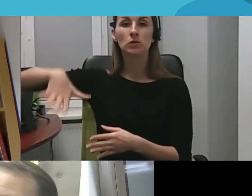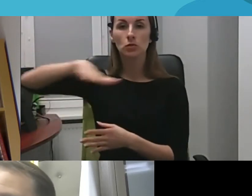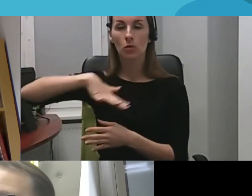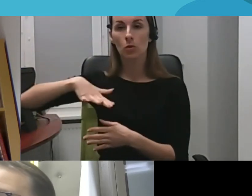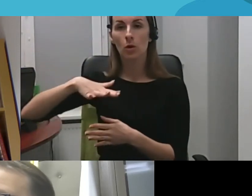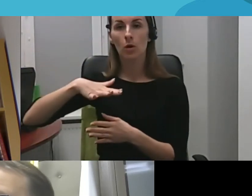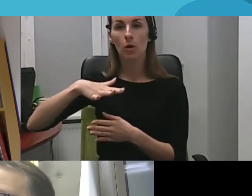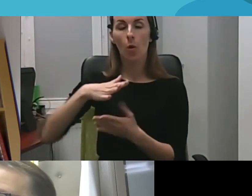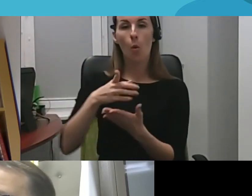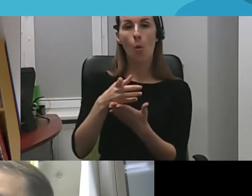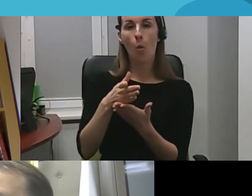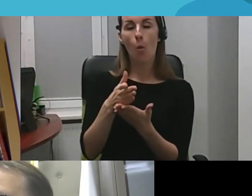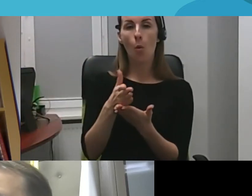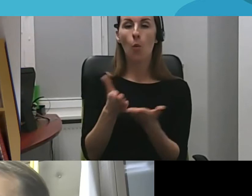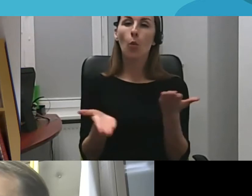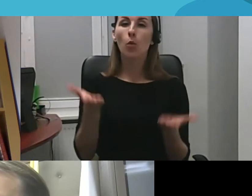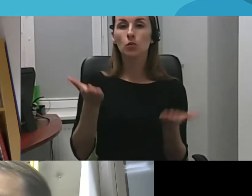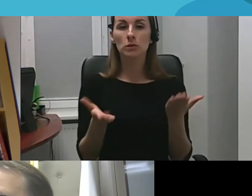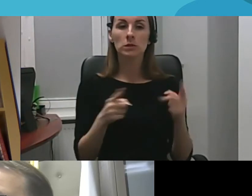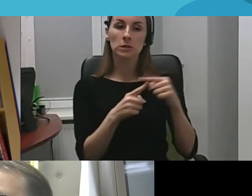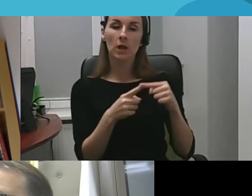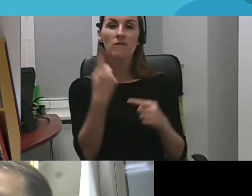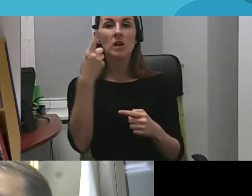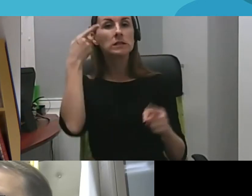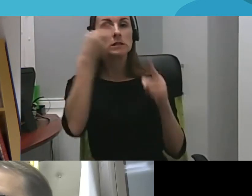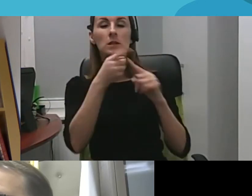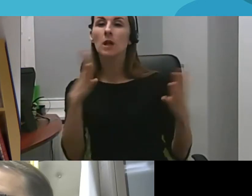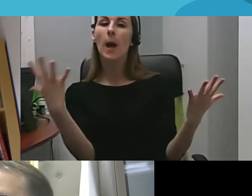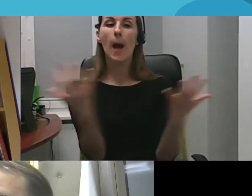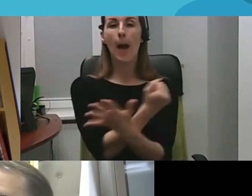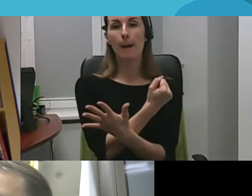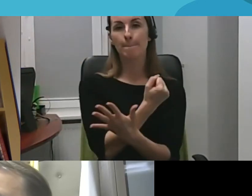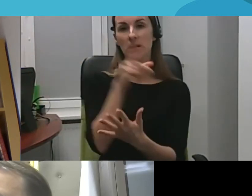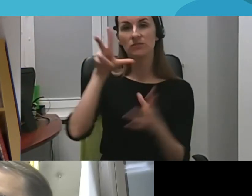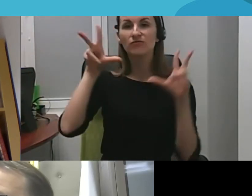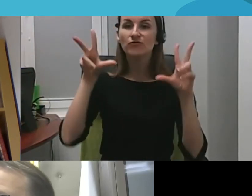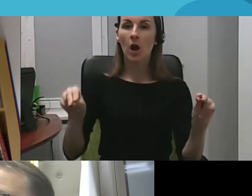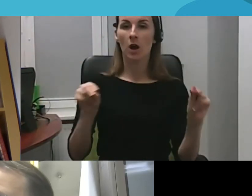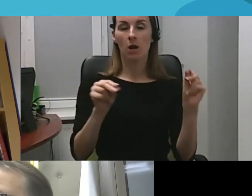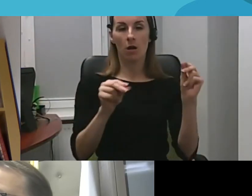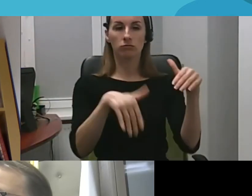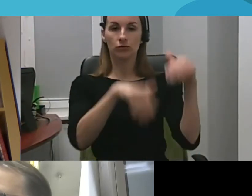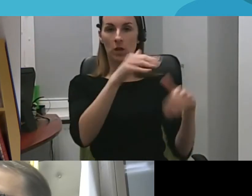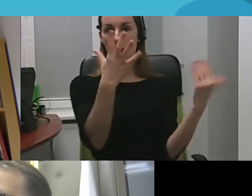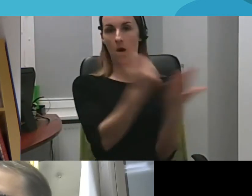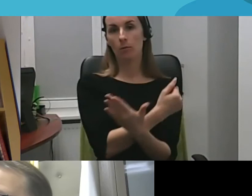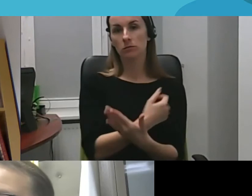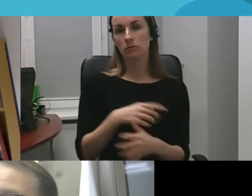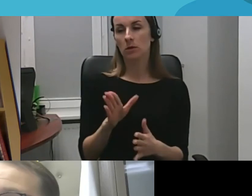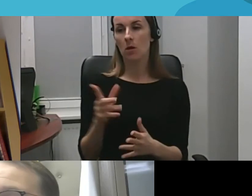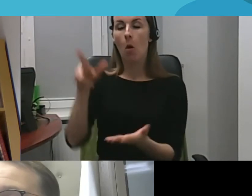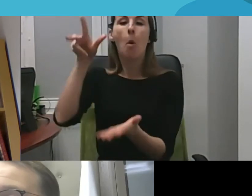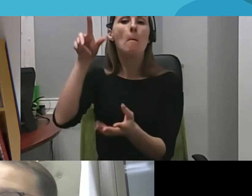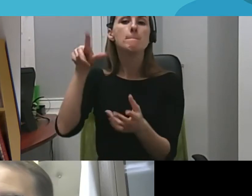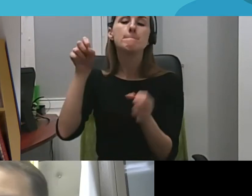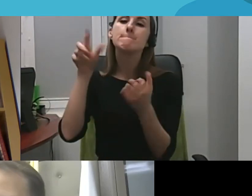thing to achieve fair elections, cannot be called something